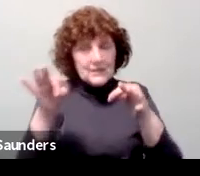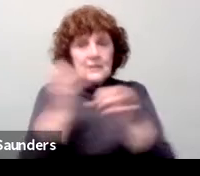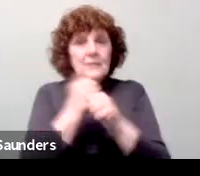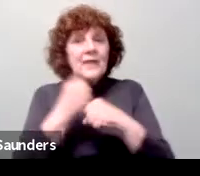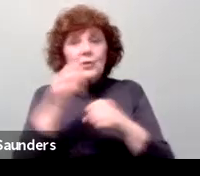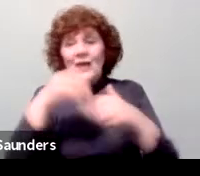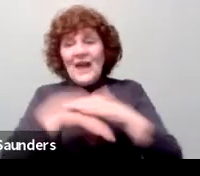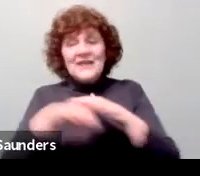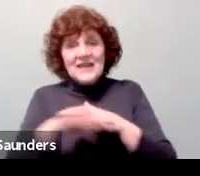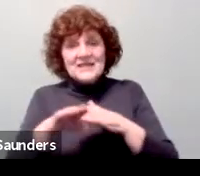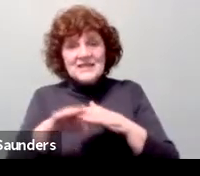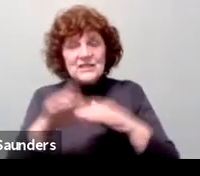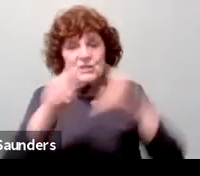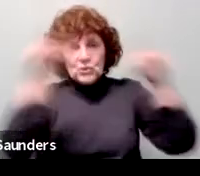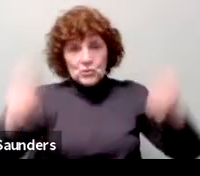those who might want to visit